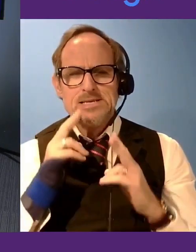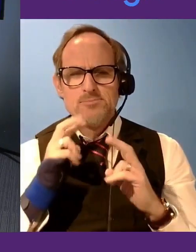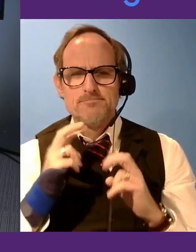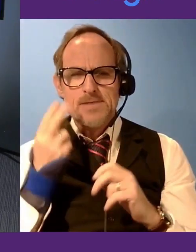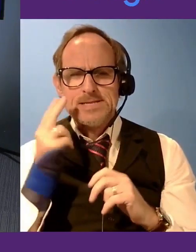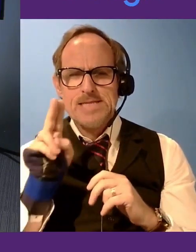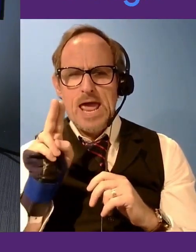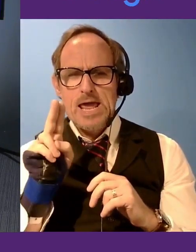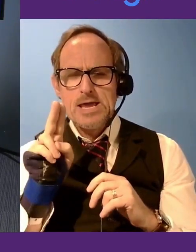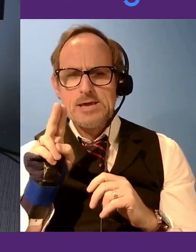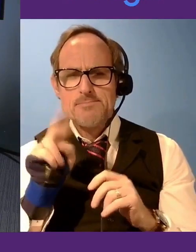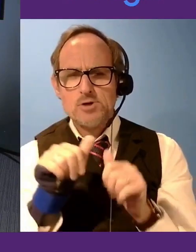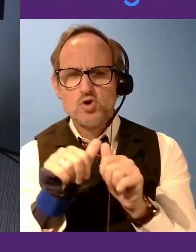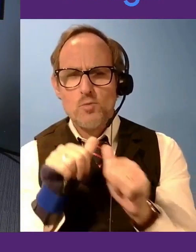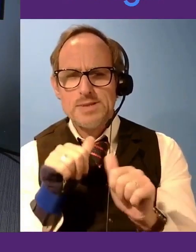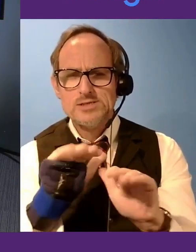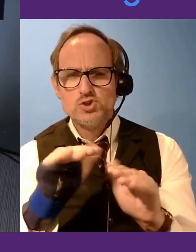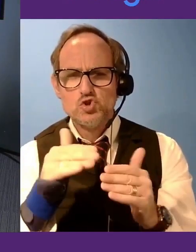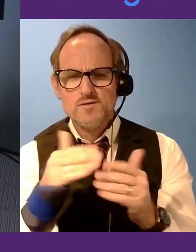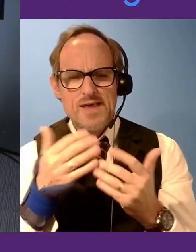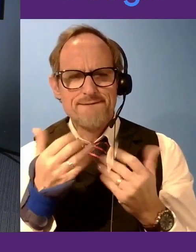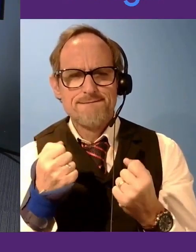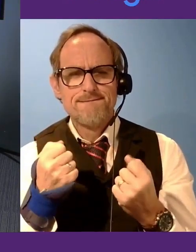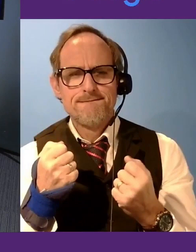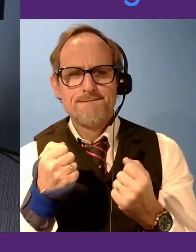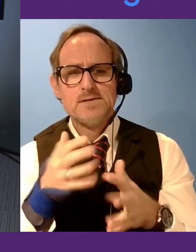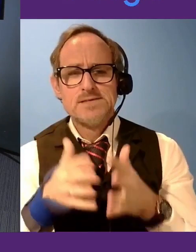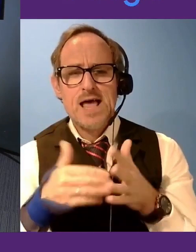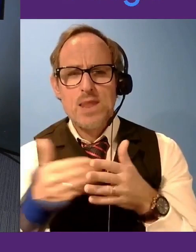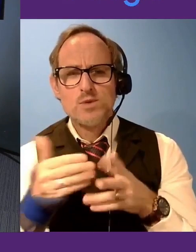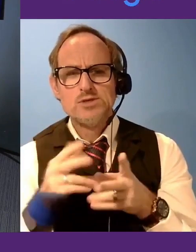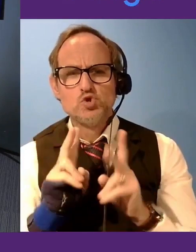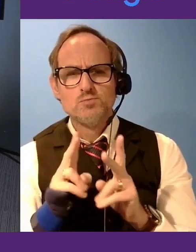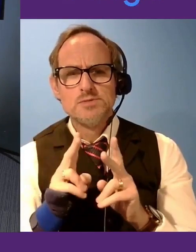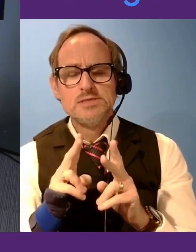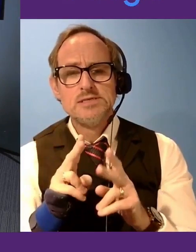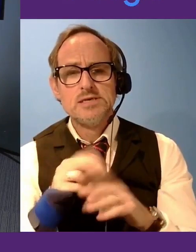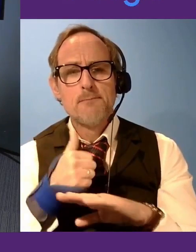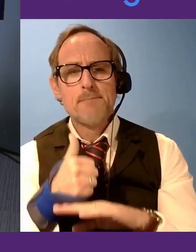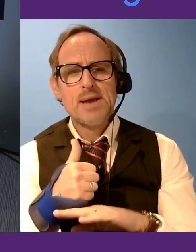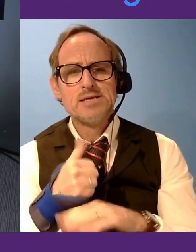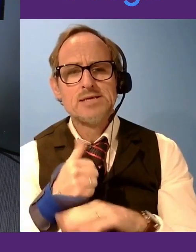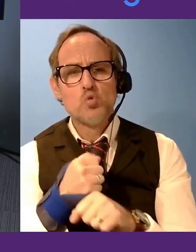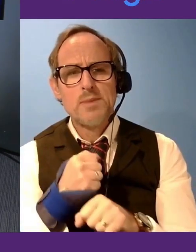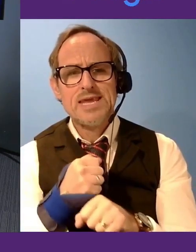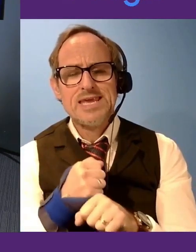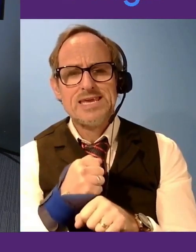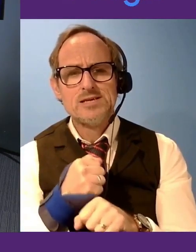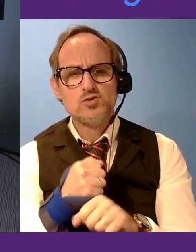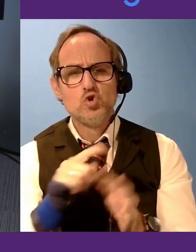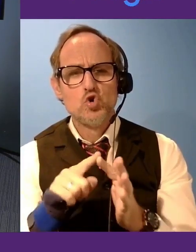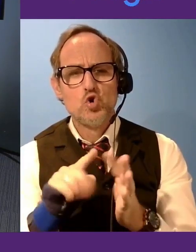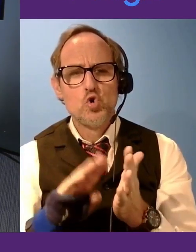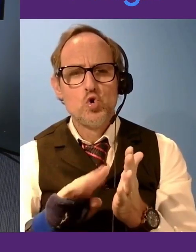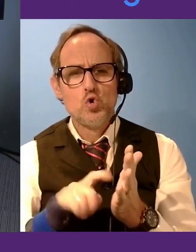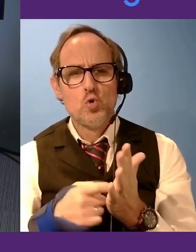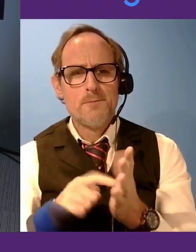in Twitter. So there is this sign language interpreter in Germany who interprets the songs in sign